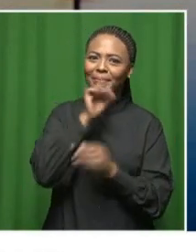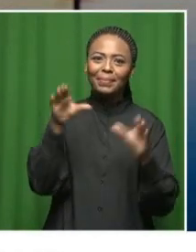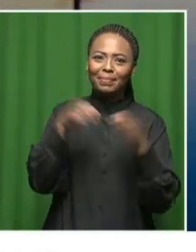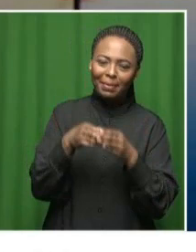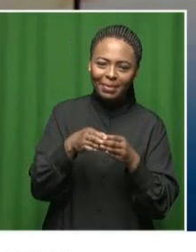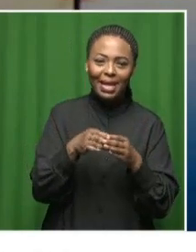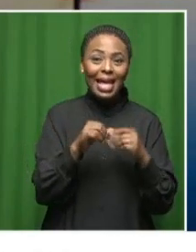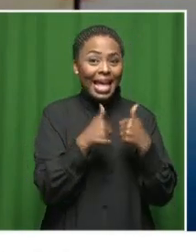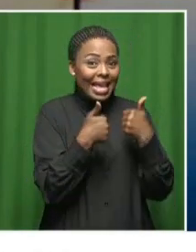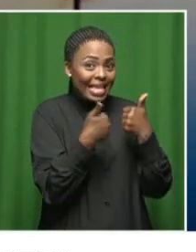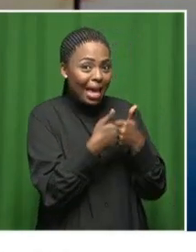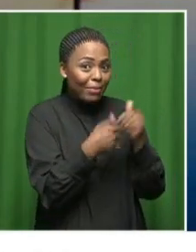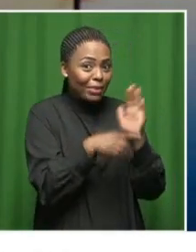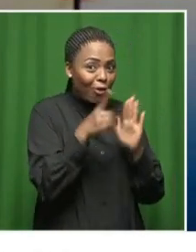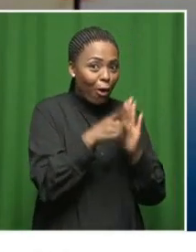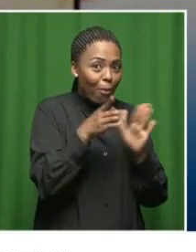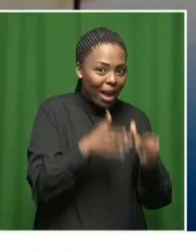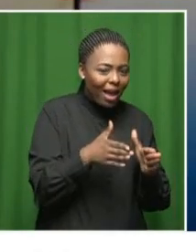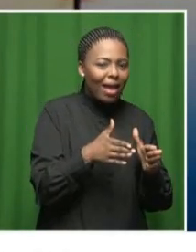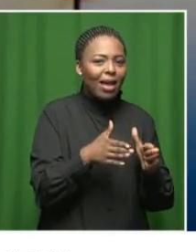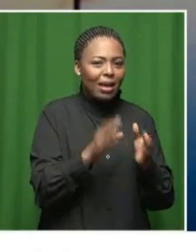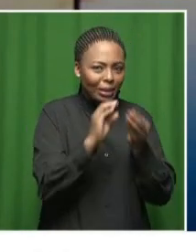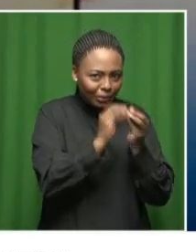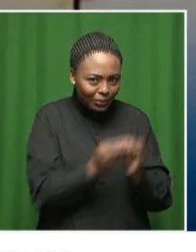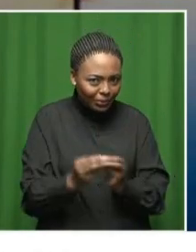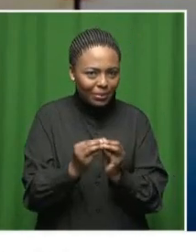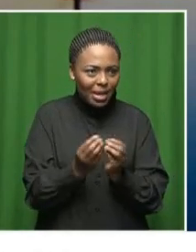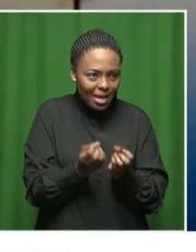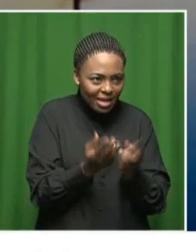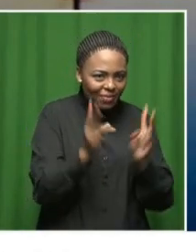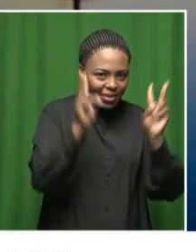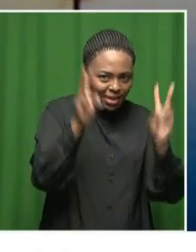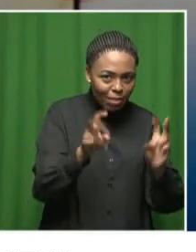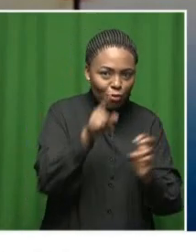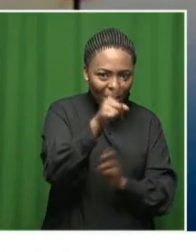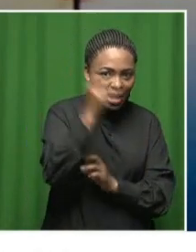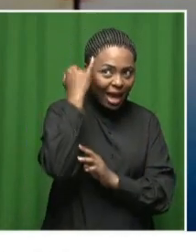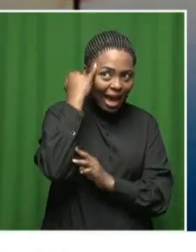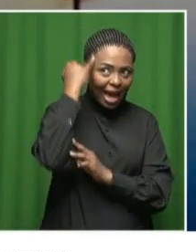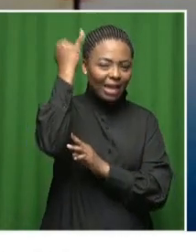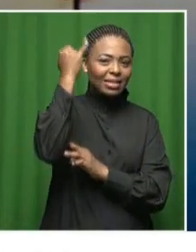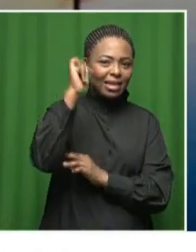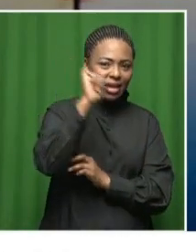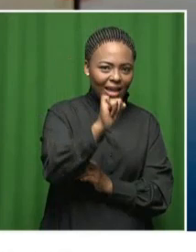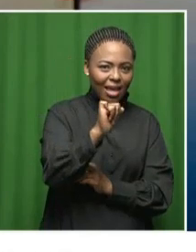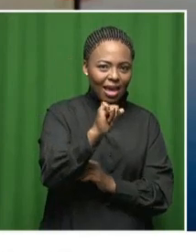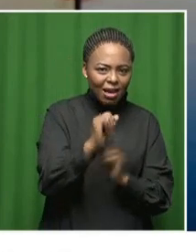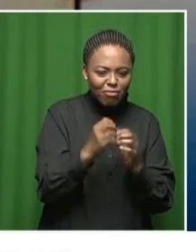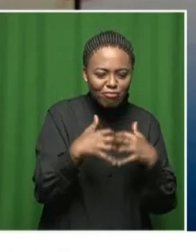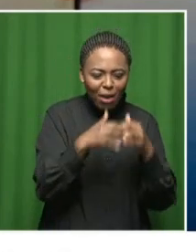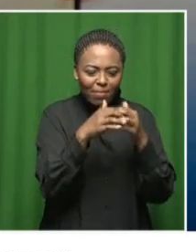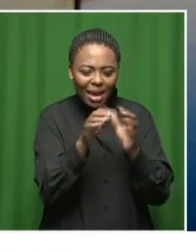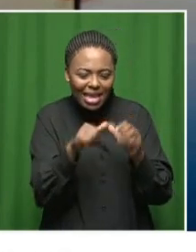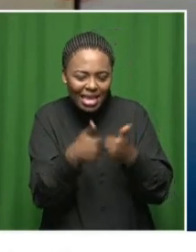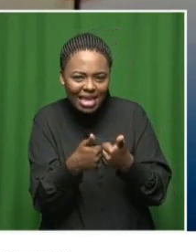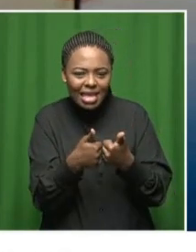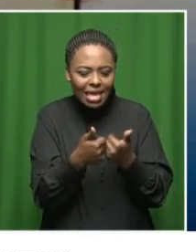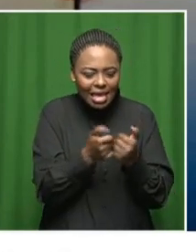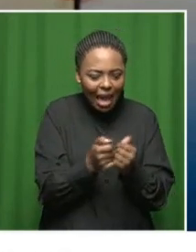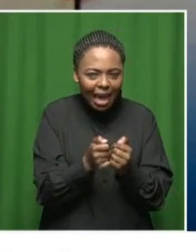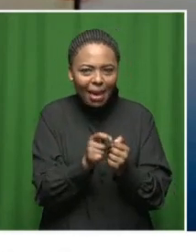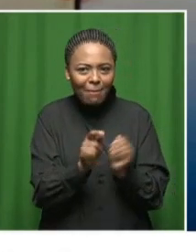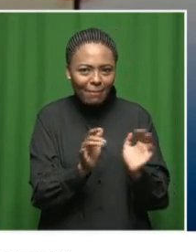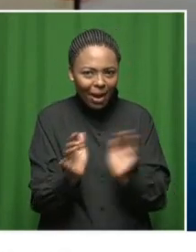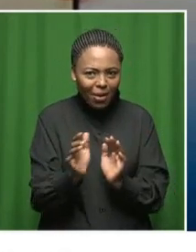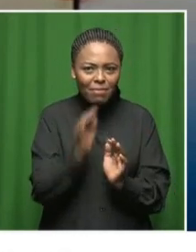where game developers get together, we're given a theme, and then you can create a game. Okay. During maybe it's usually there's a time limit that's put